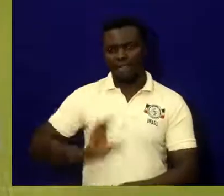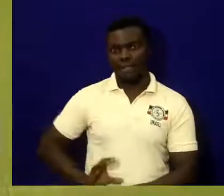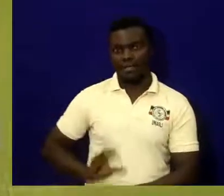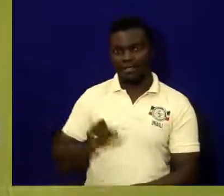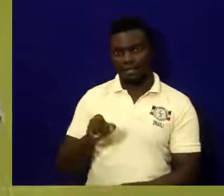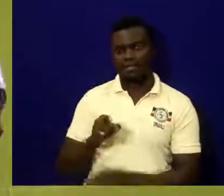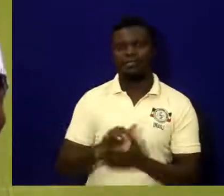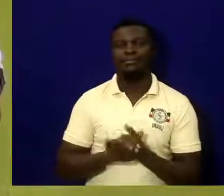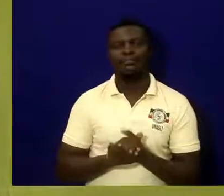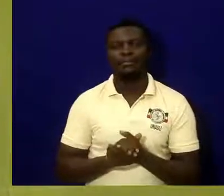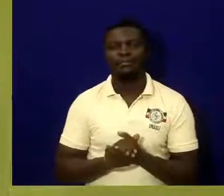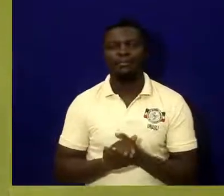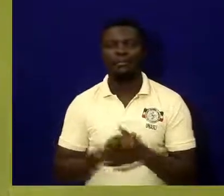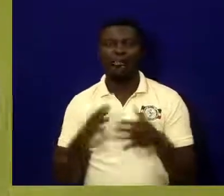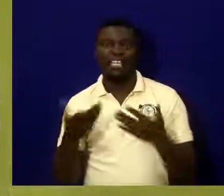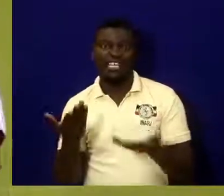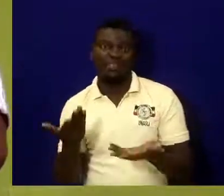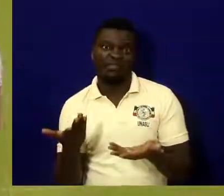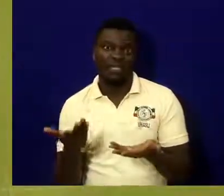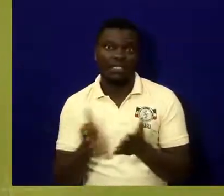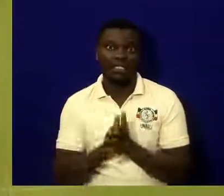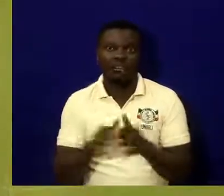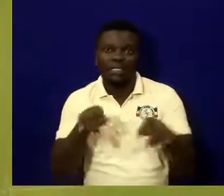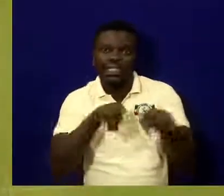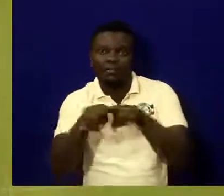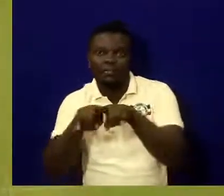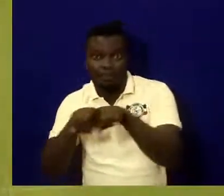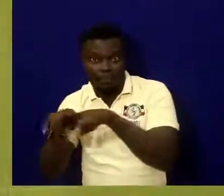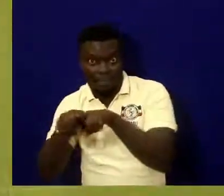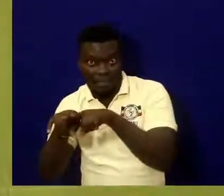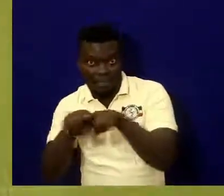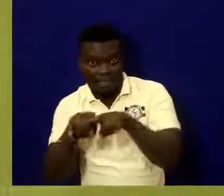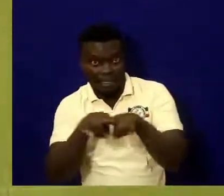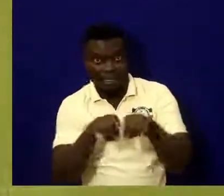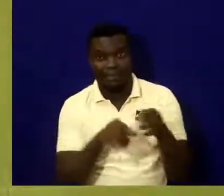characteristics. Or if I were to put it, similarities.